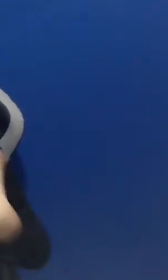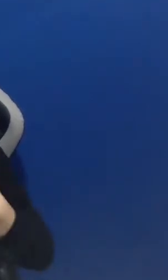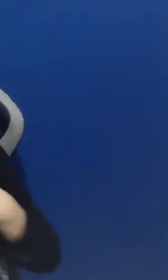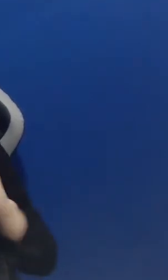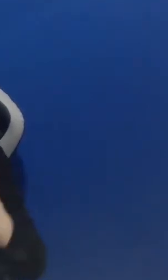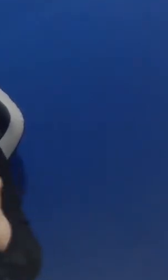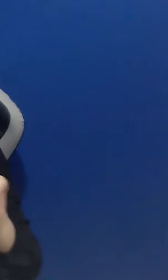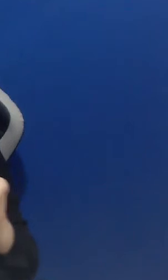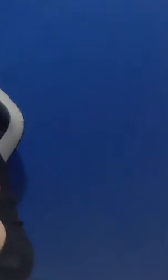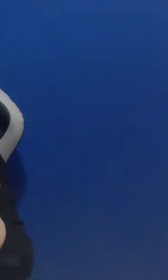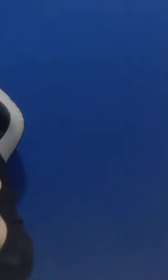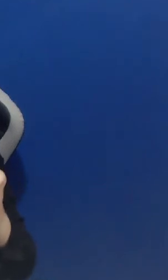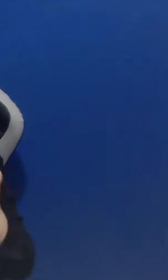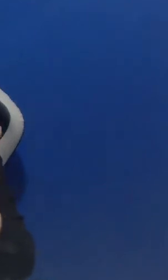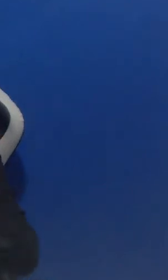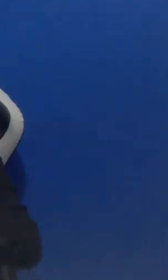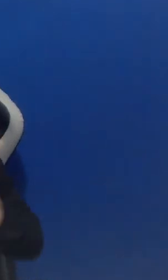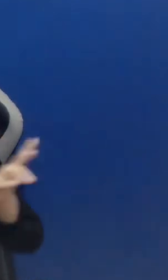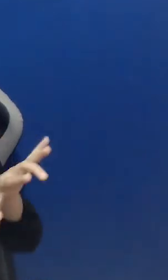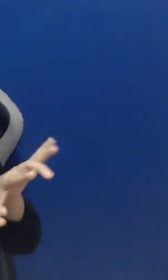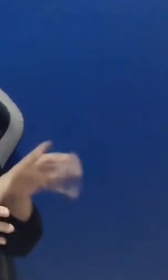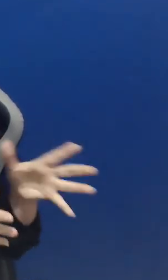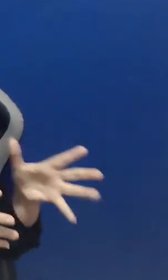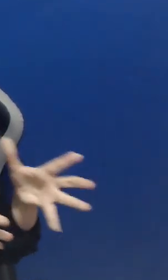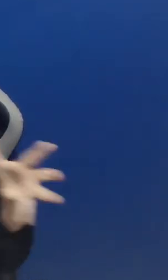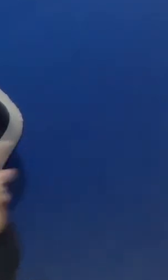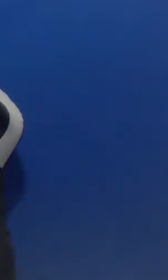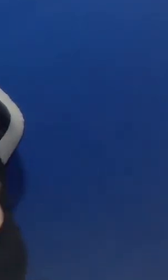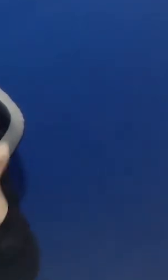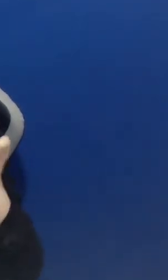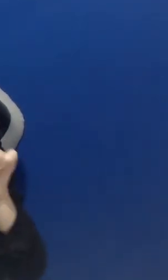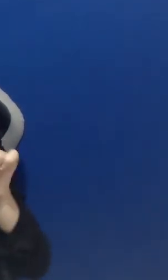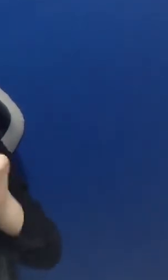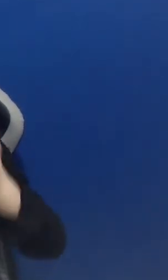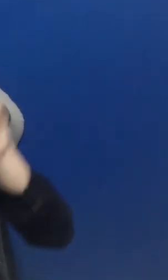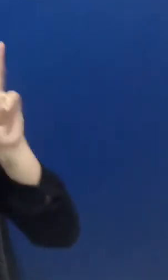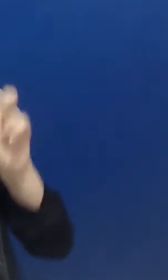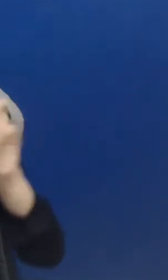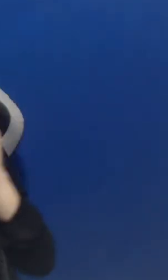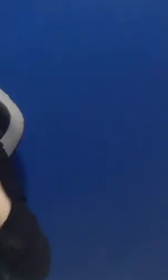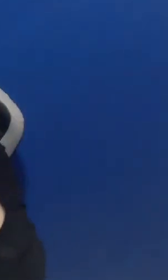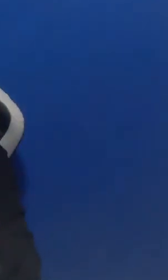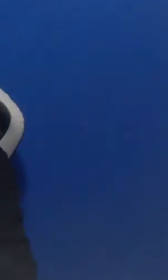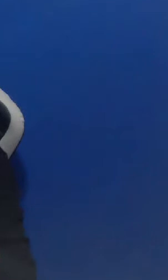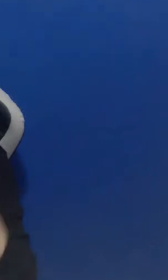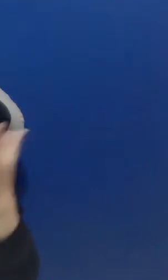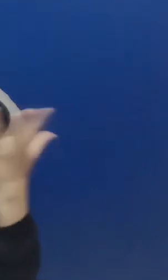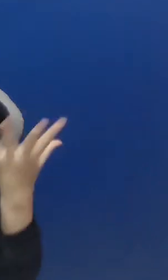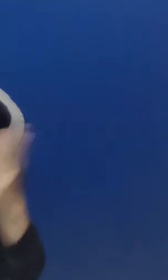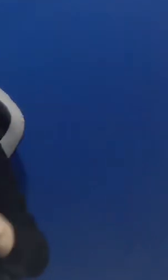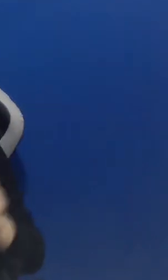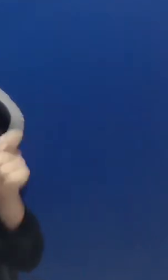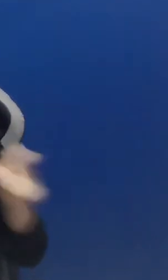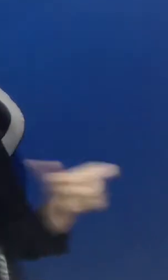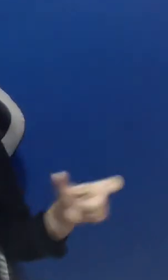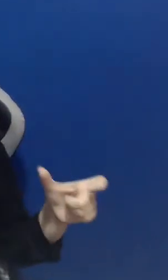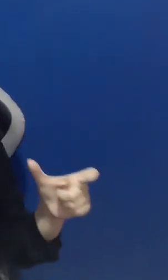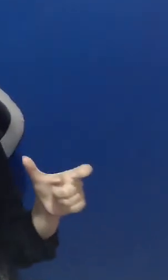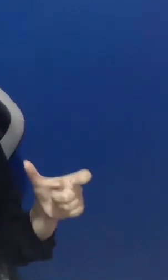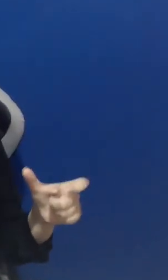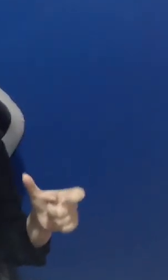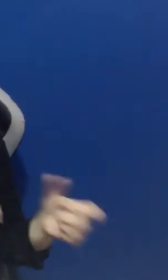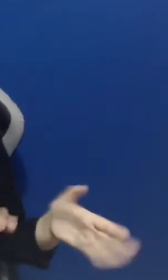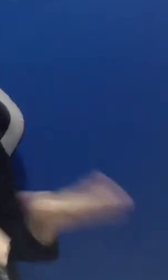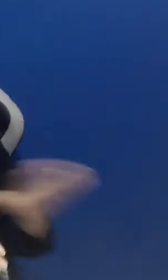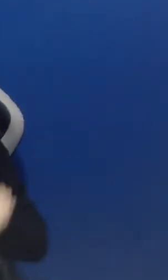and mortality in the Americas due to mental, neurological, and substance use conditions, we continue to dedicate only a tiny fraction of